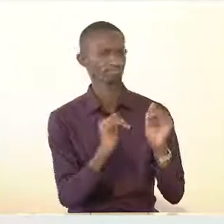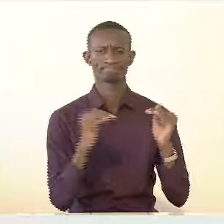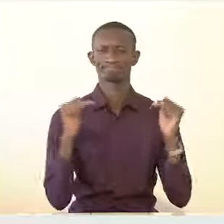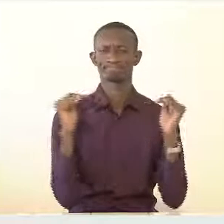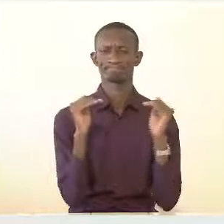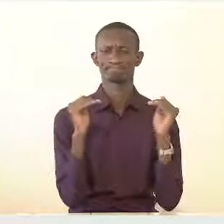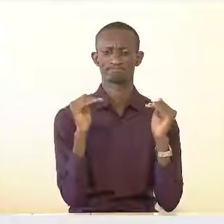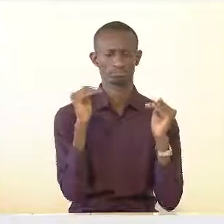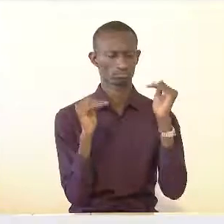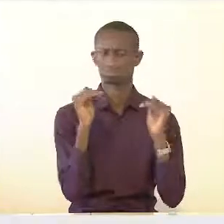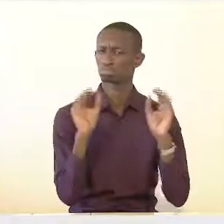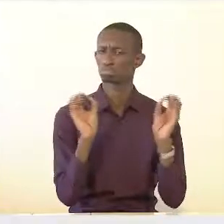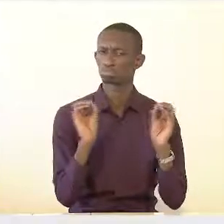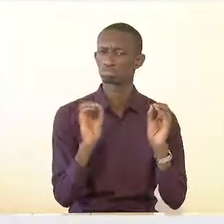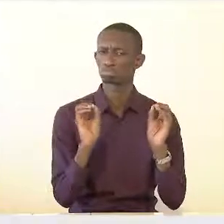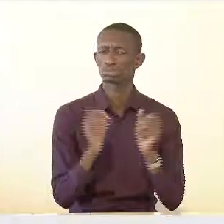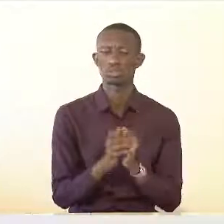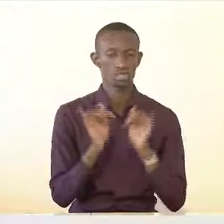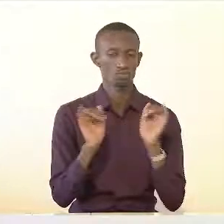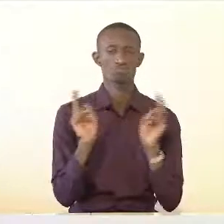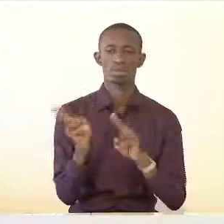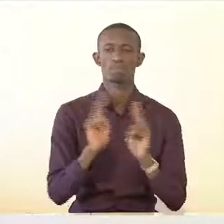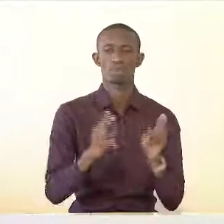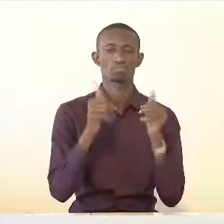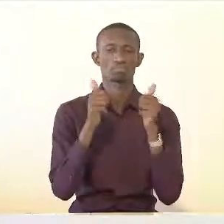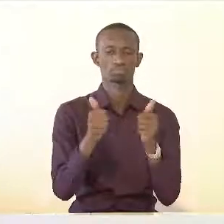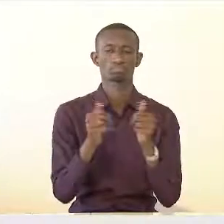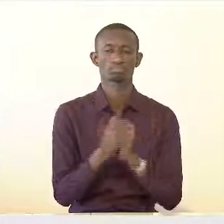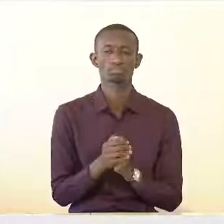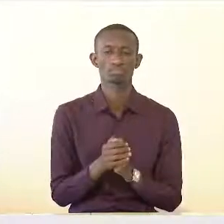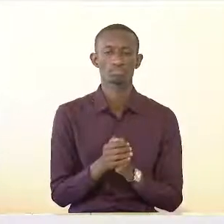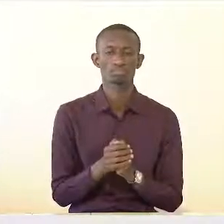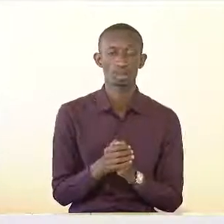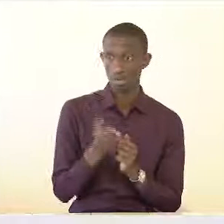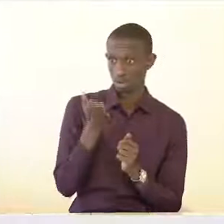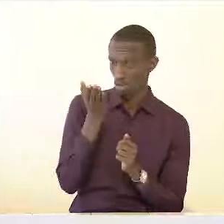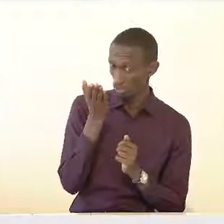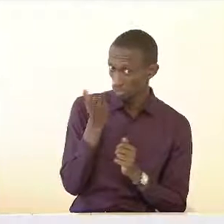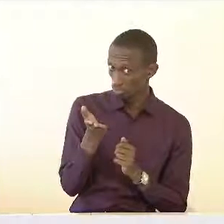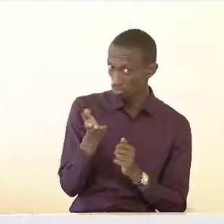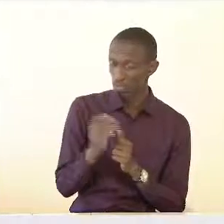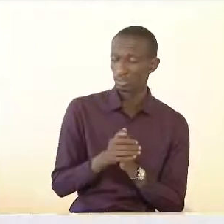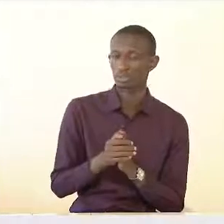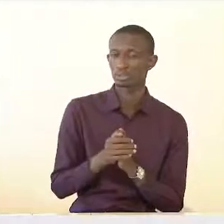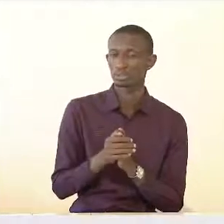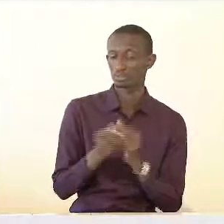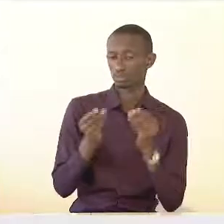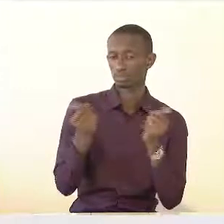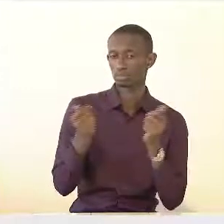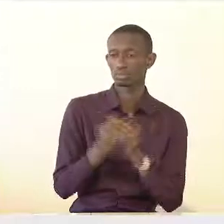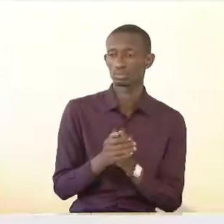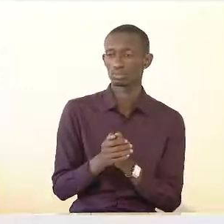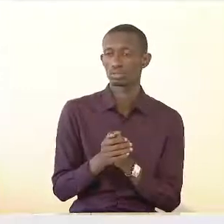we are talking about temperature regulation. As a result, we are not dependent